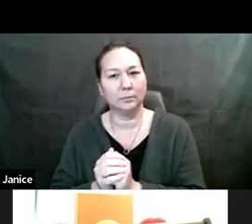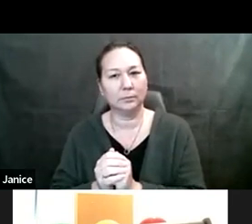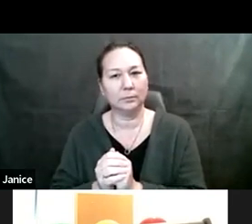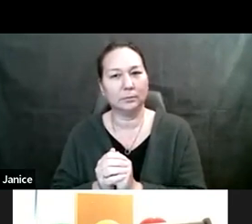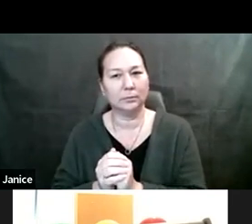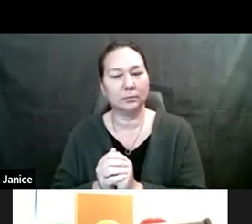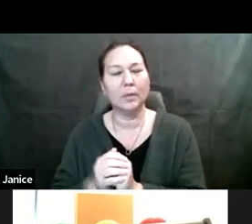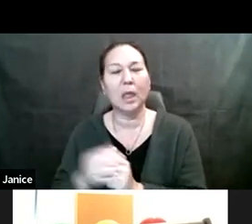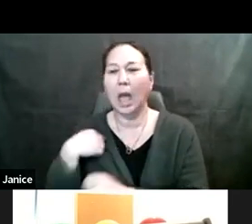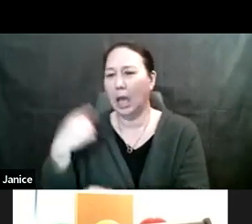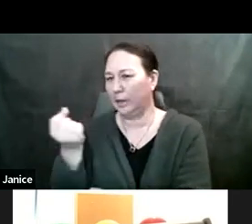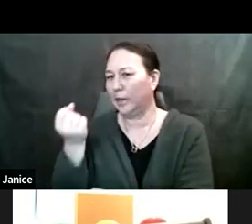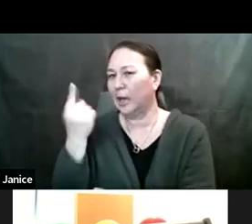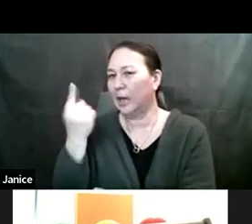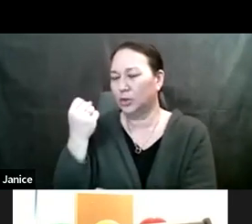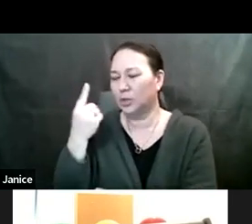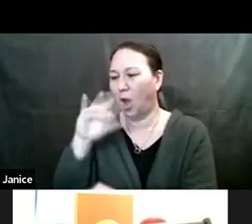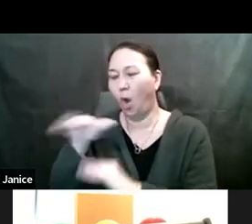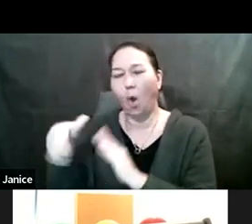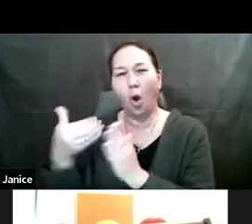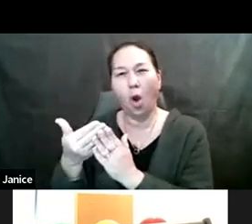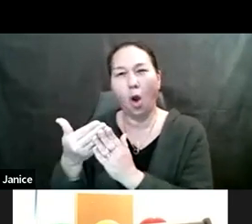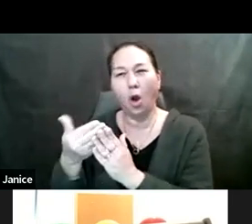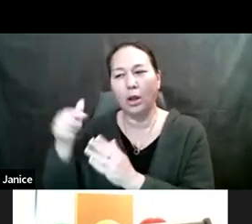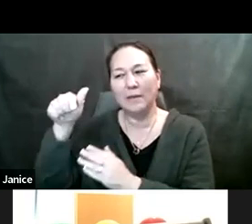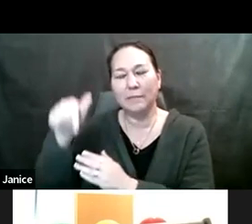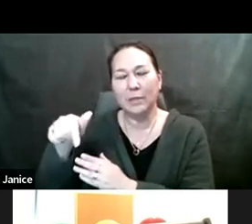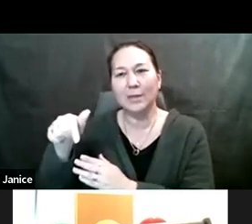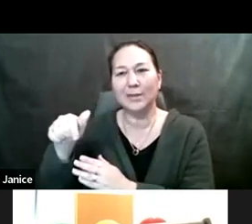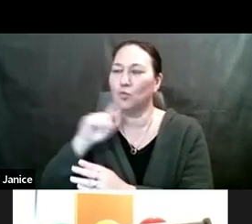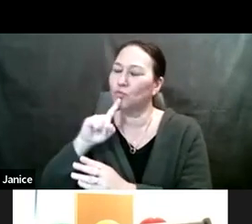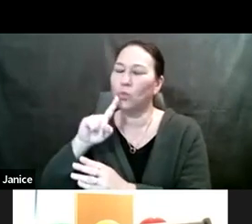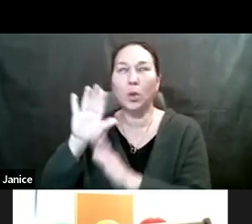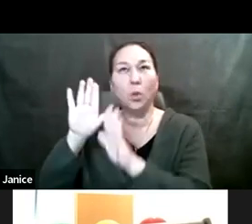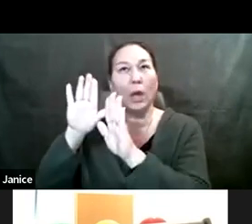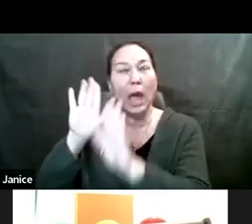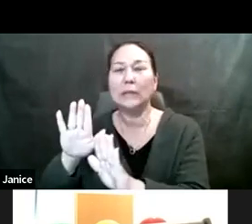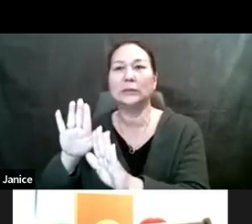I understand that all of this are excellent points of progress